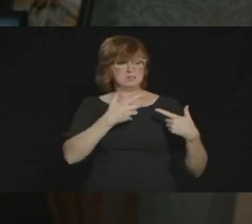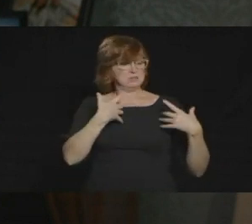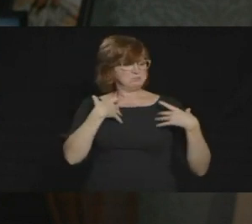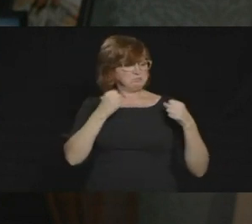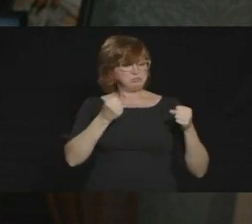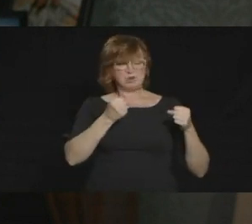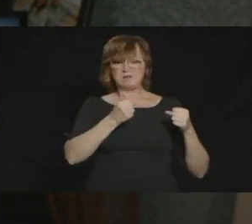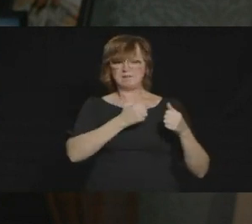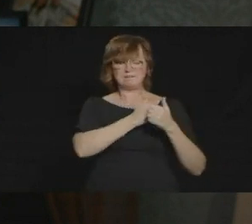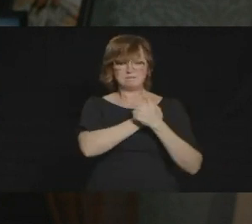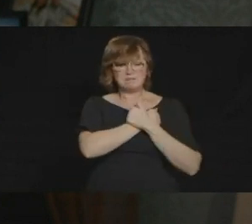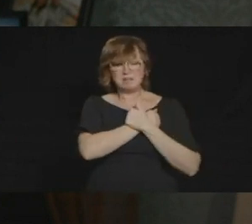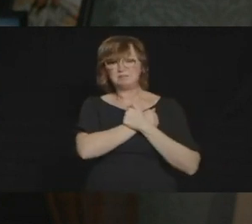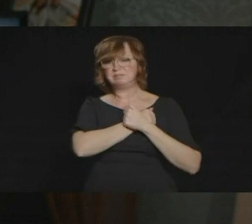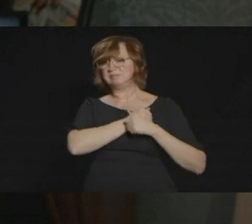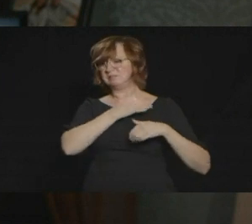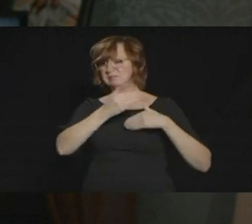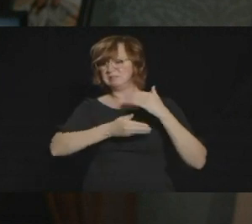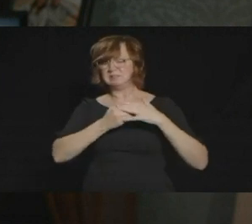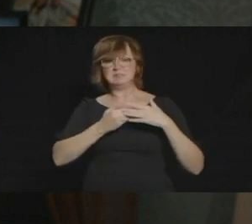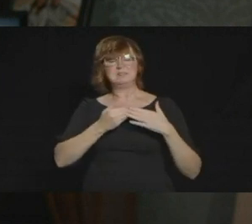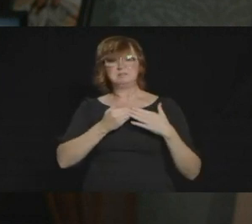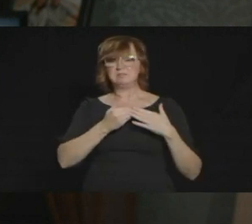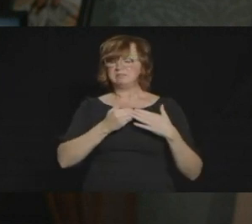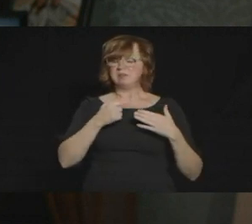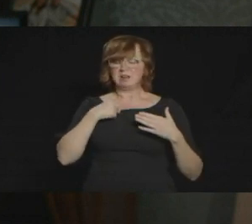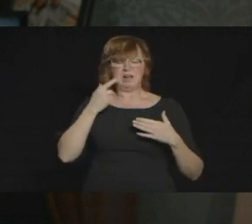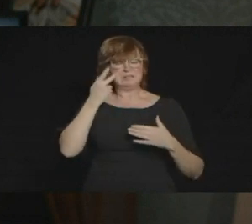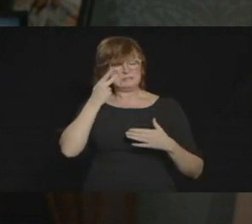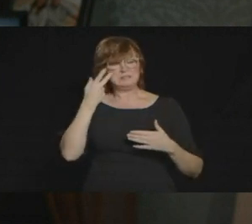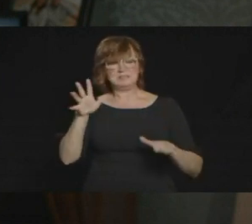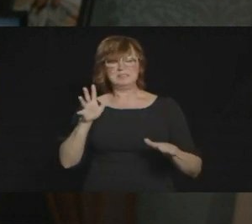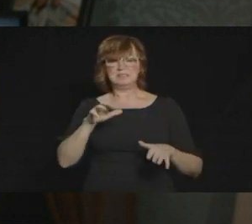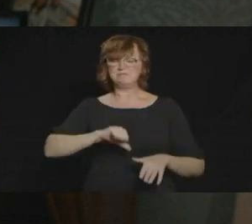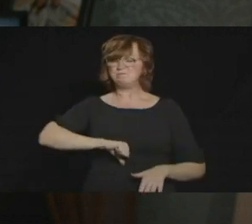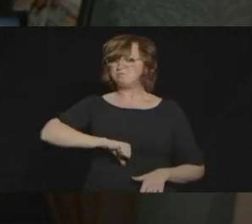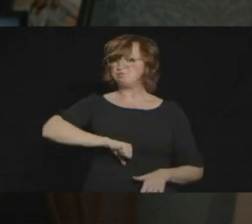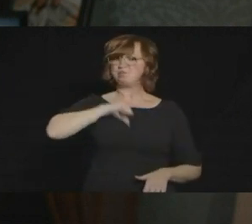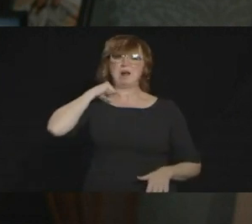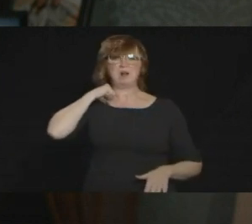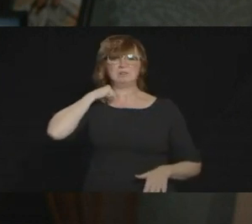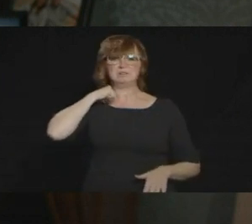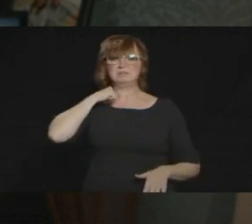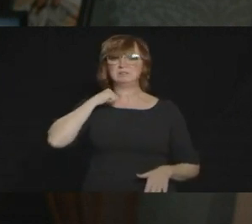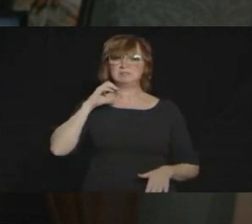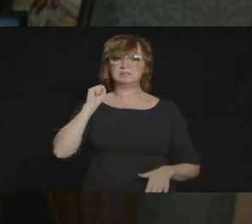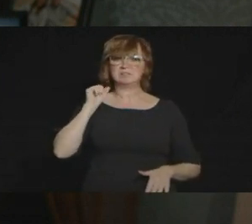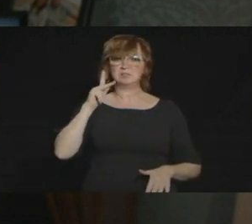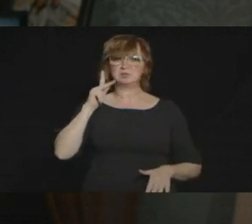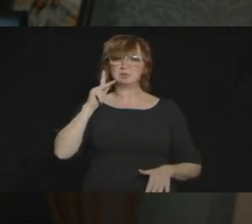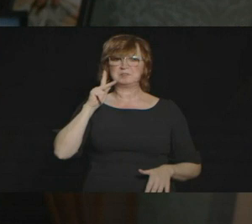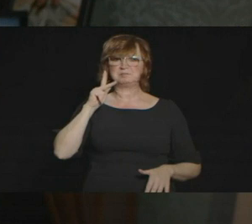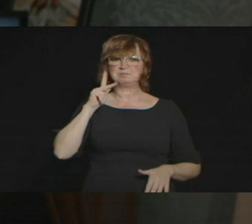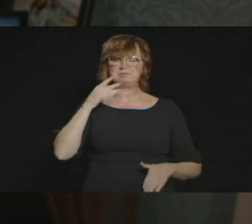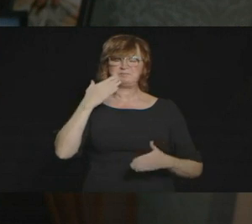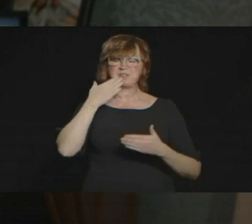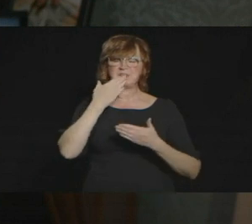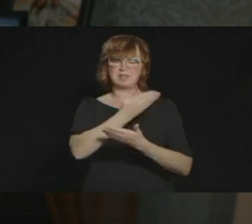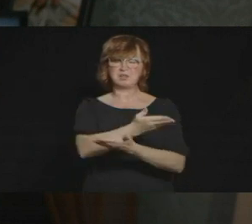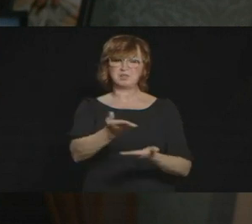strong, that's Saskatchewan. And I have never been so proud to call this province home. Thank